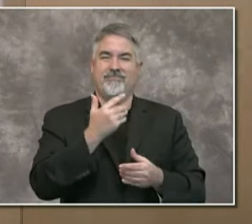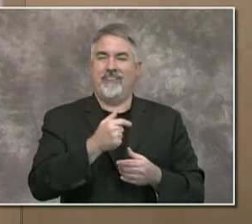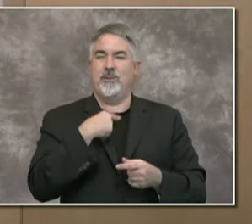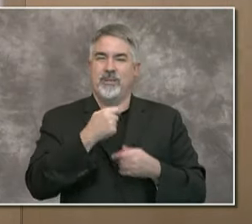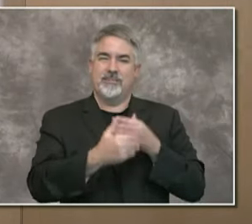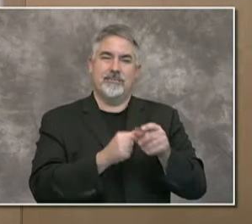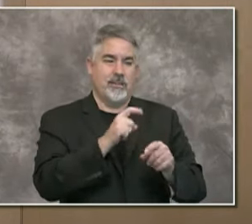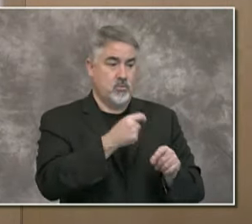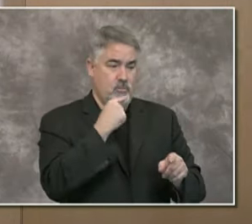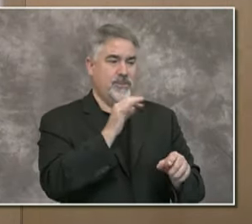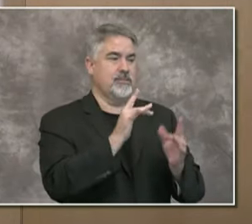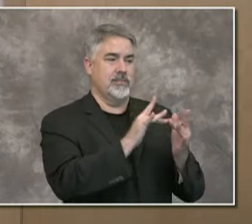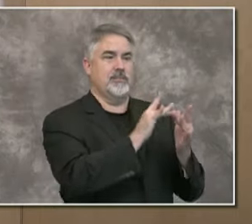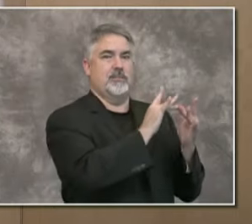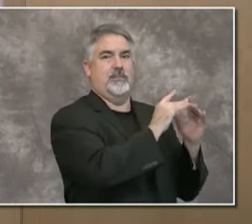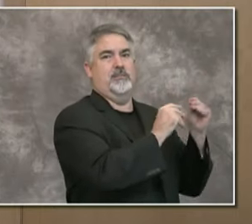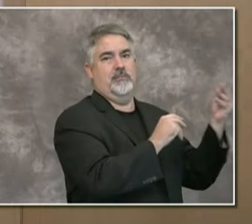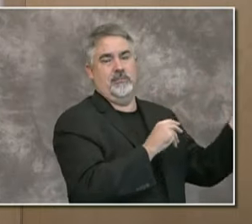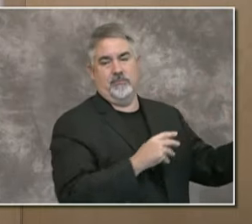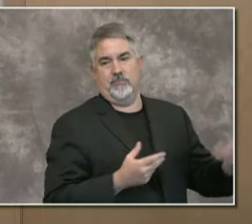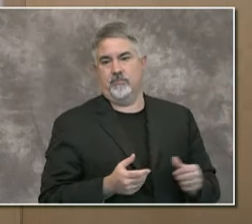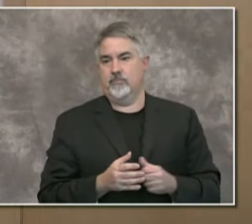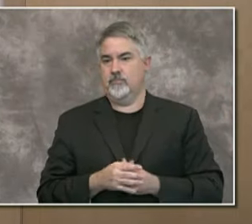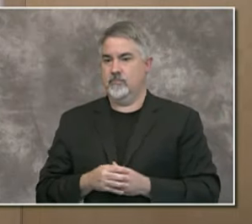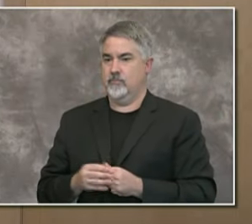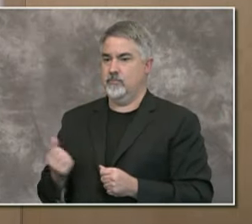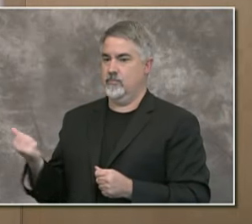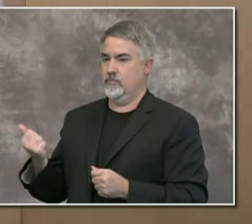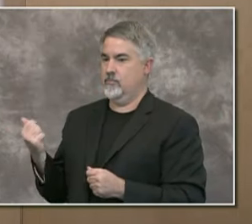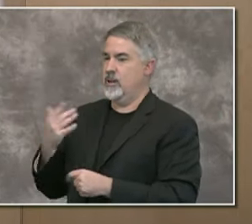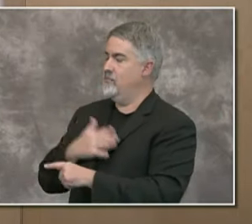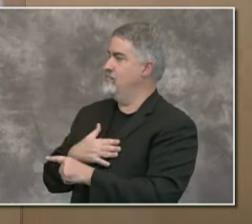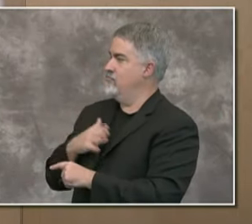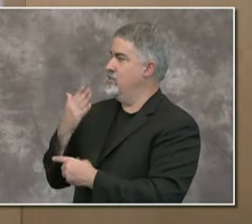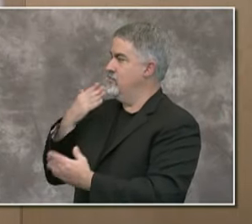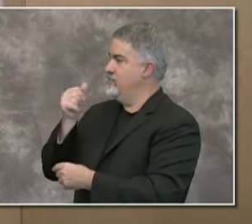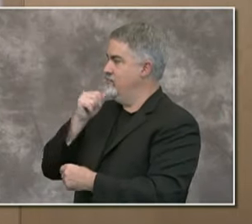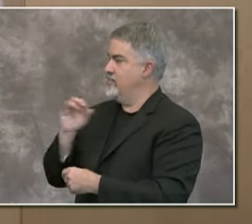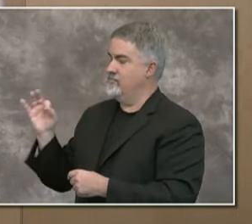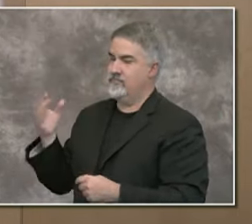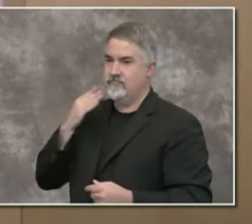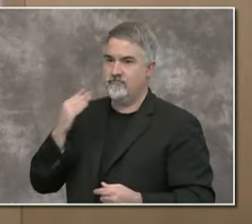Thank you, Dr. Wooten. As always, I appreciate your patience with me. Oh, no, my pleasure. Thank you.